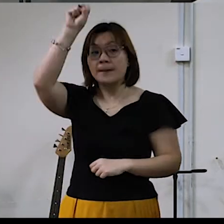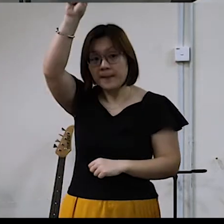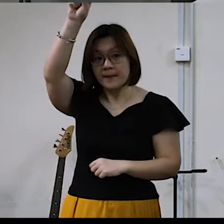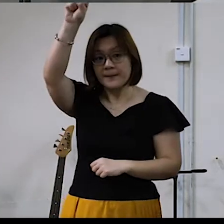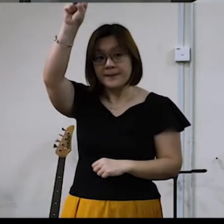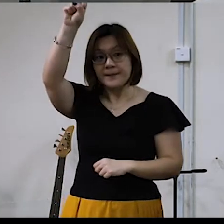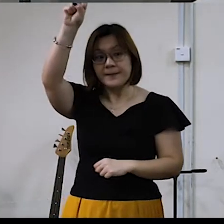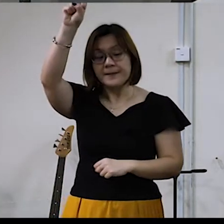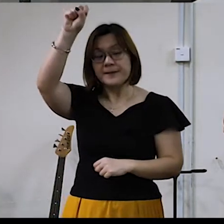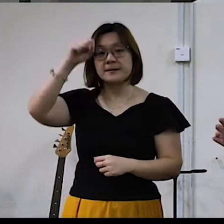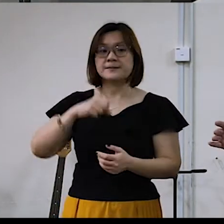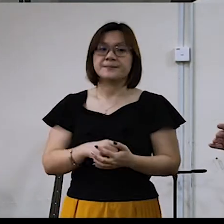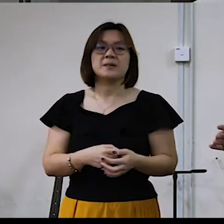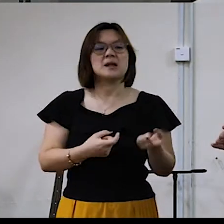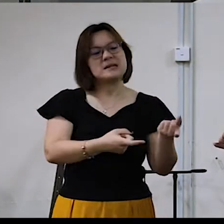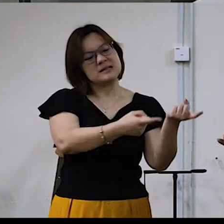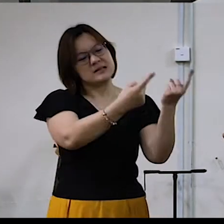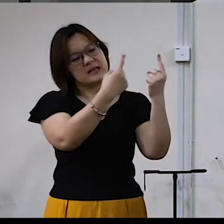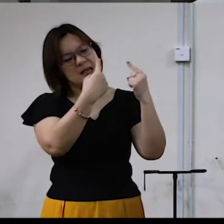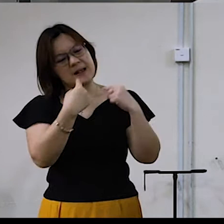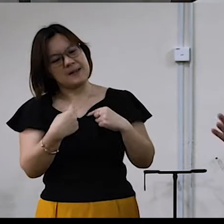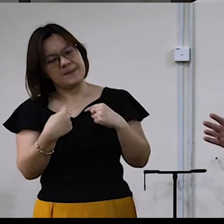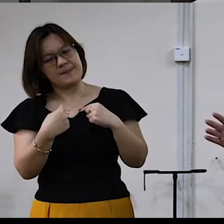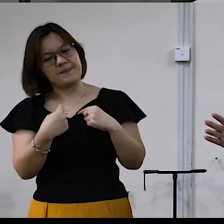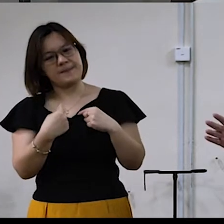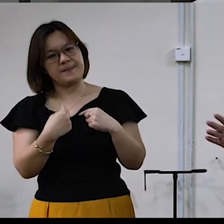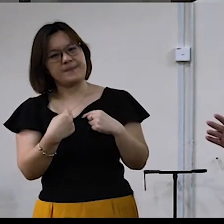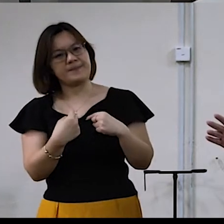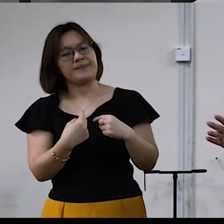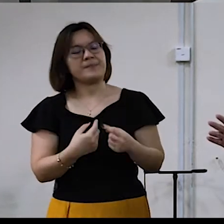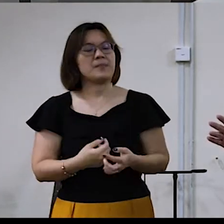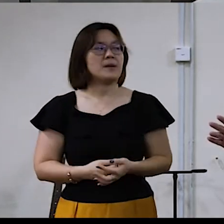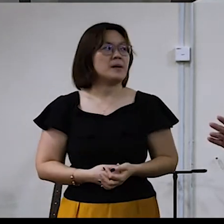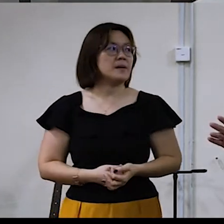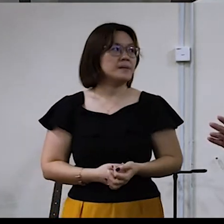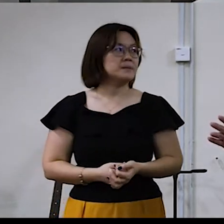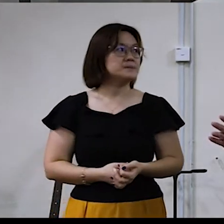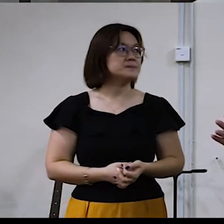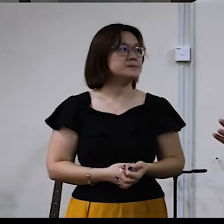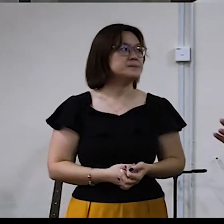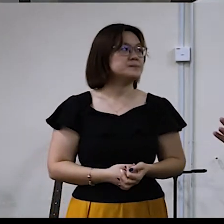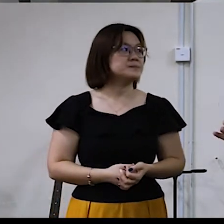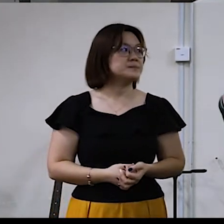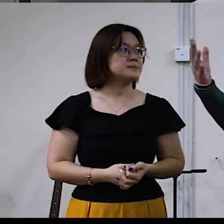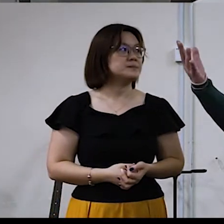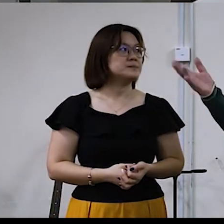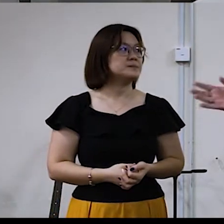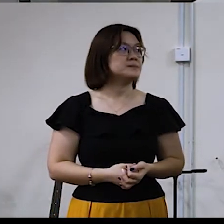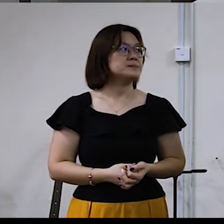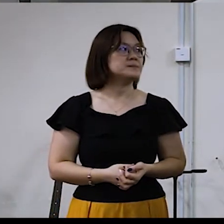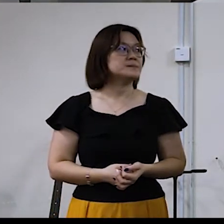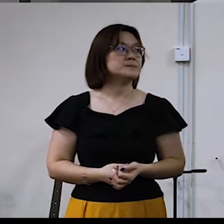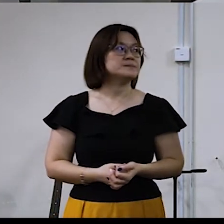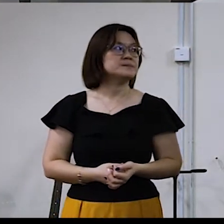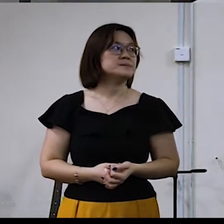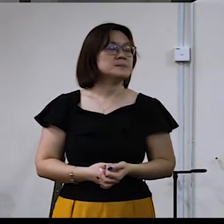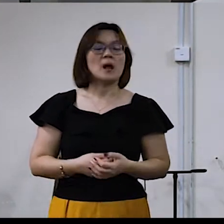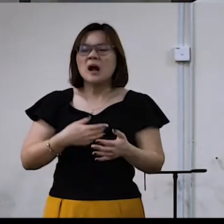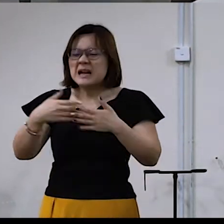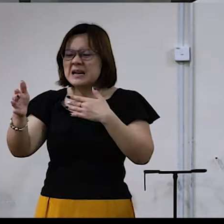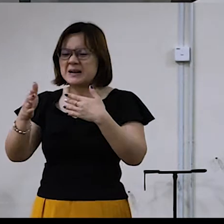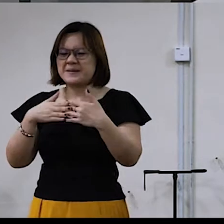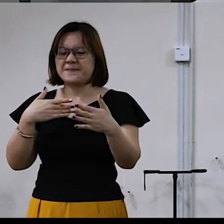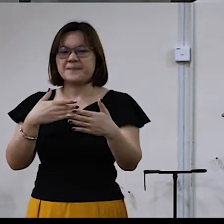of course, no matter where you go, no matter whether you are on holiday or not, no matter when you are rich or you are feeling